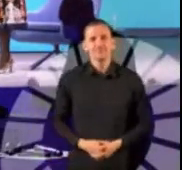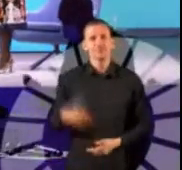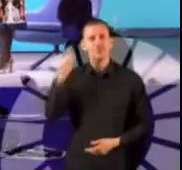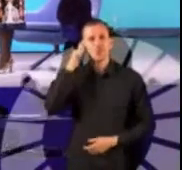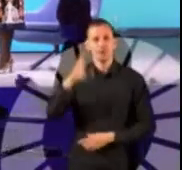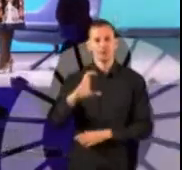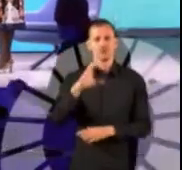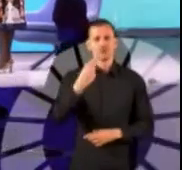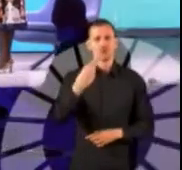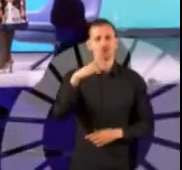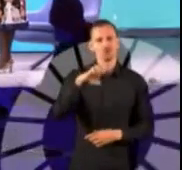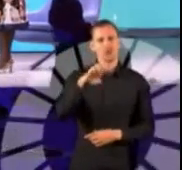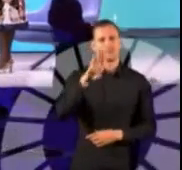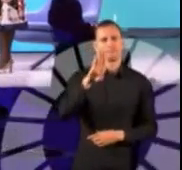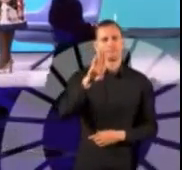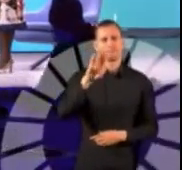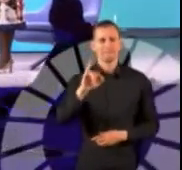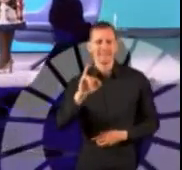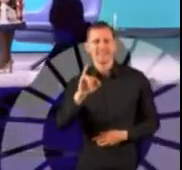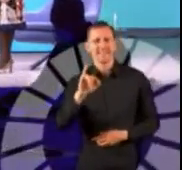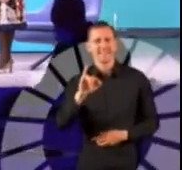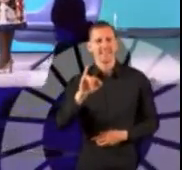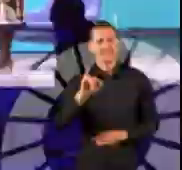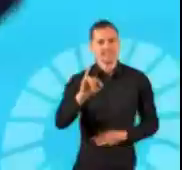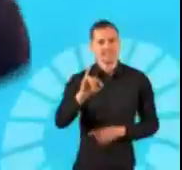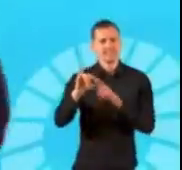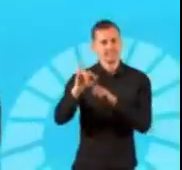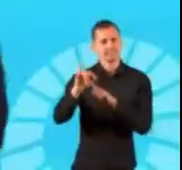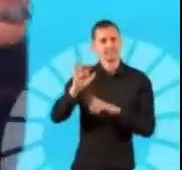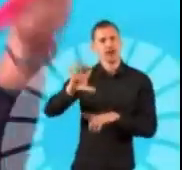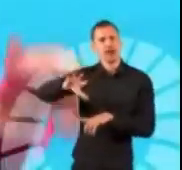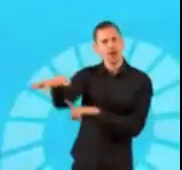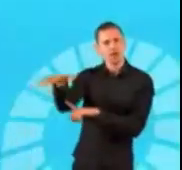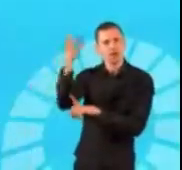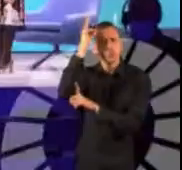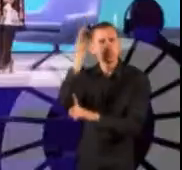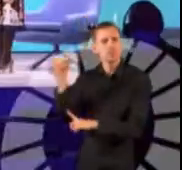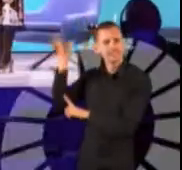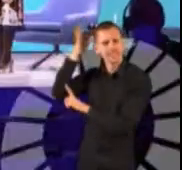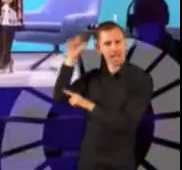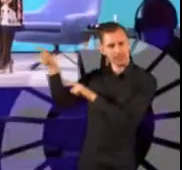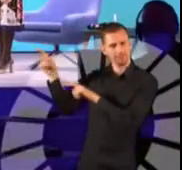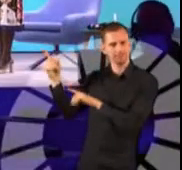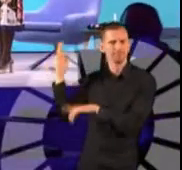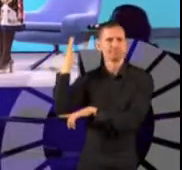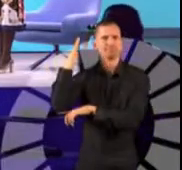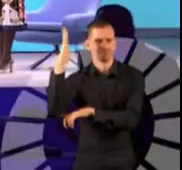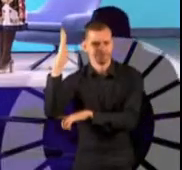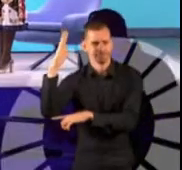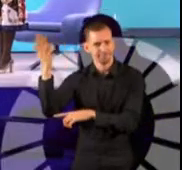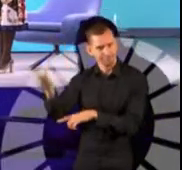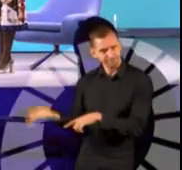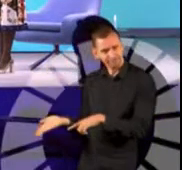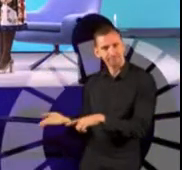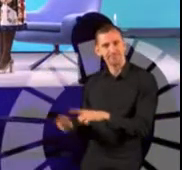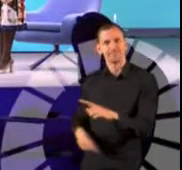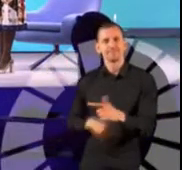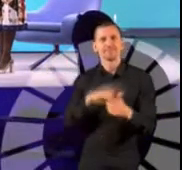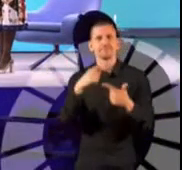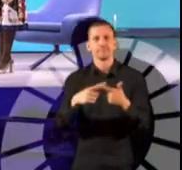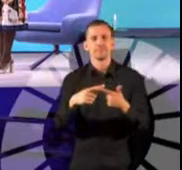activist, a Tunisian activist, founder of the Young Pan-African Network and an ex